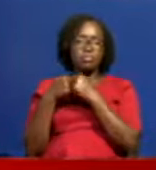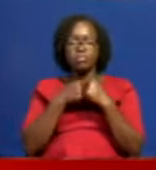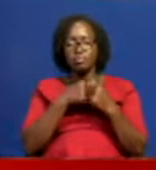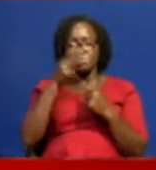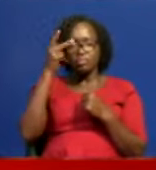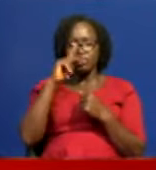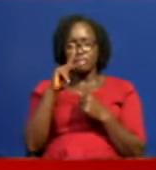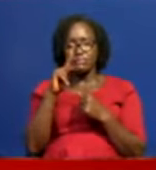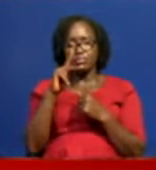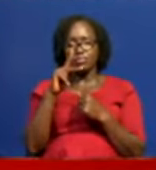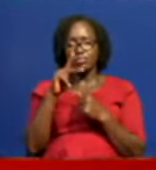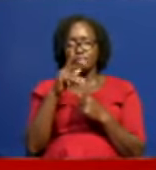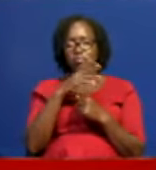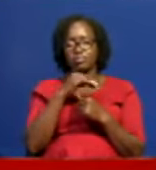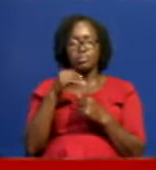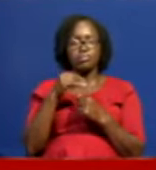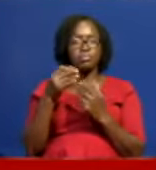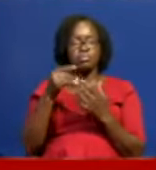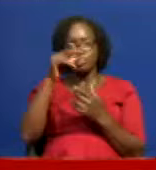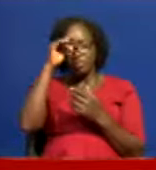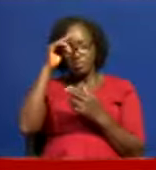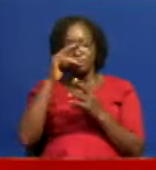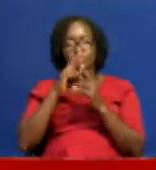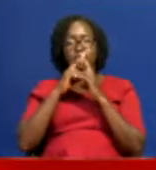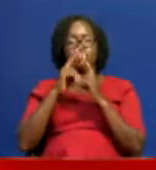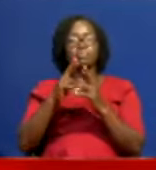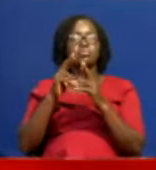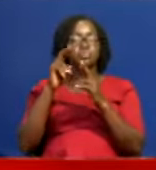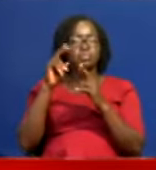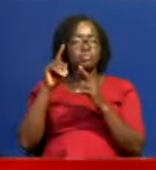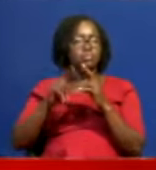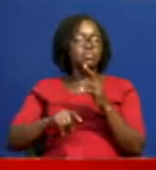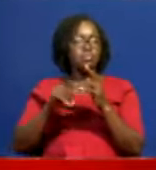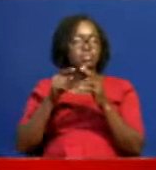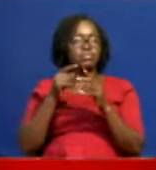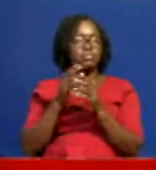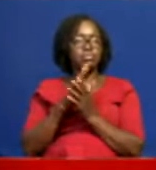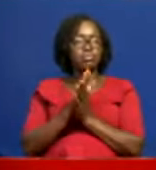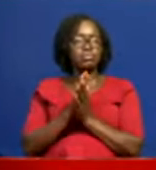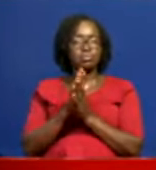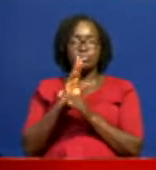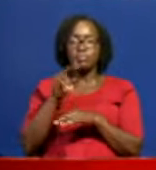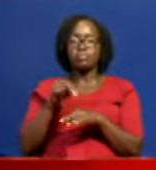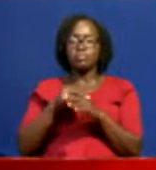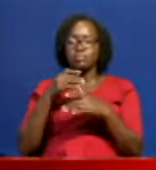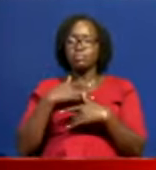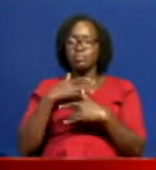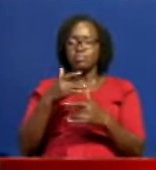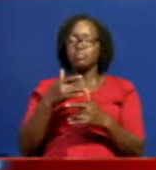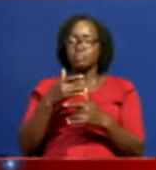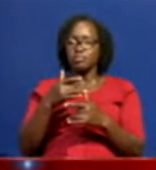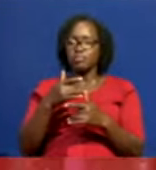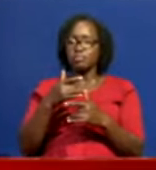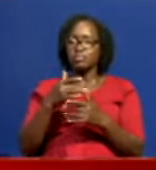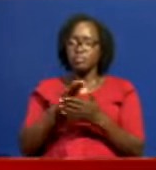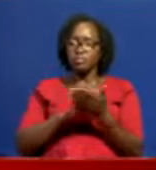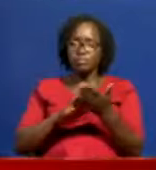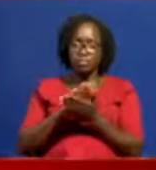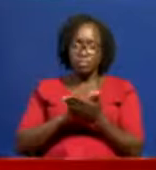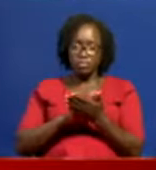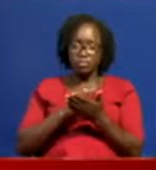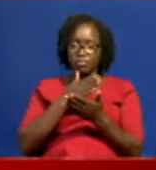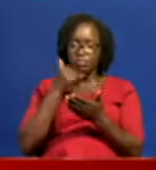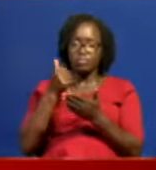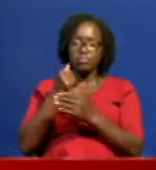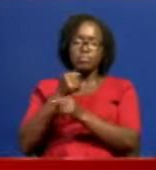policy and holding government to account. And in fact, the national interest is best safeguarded